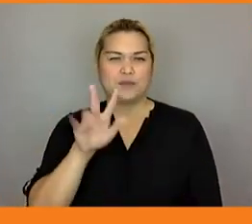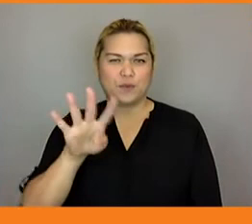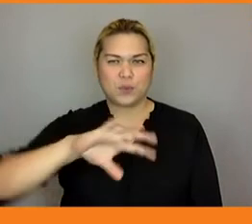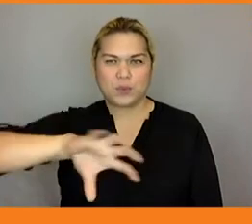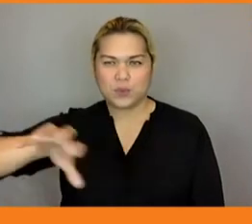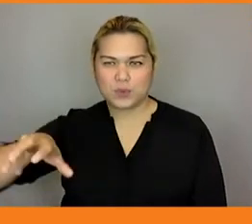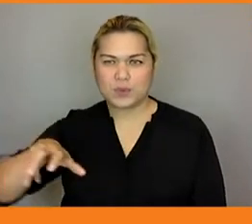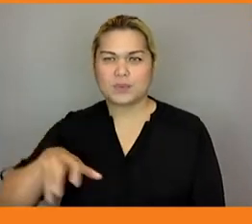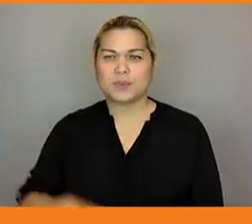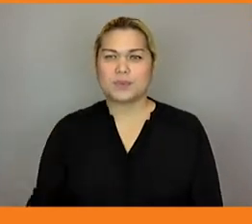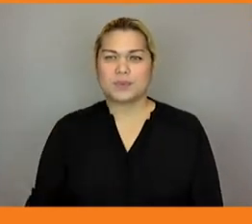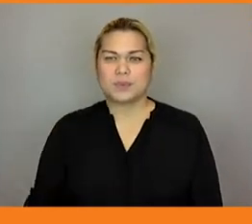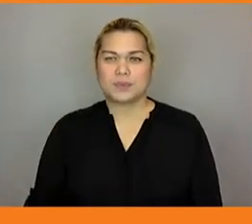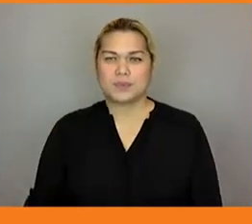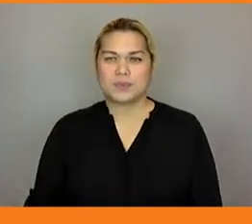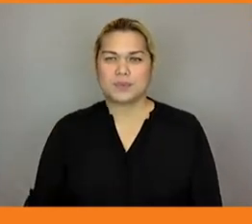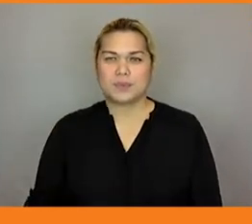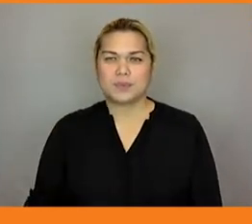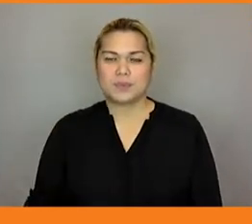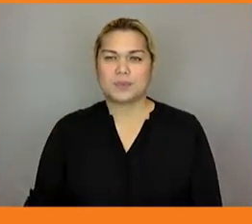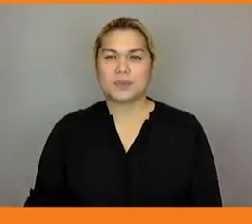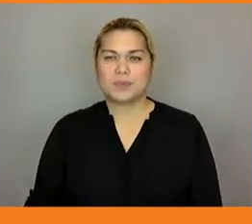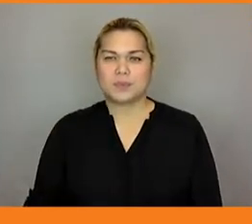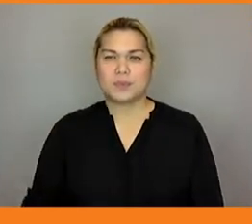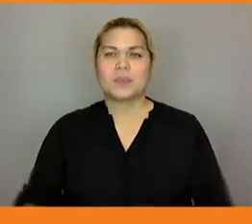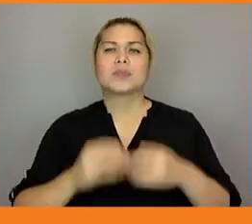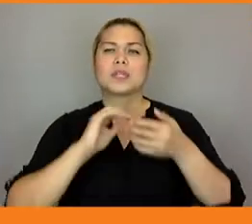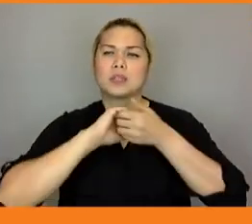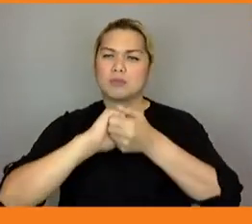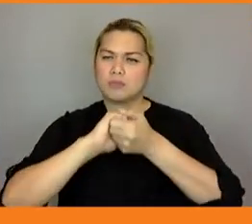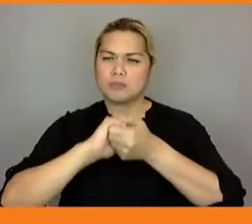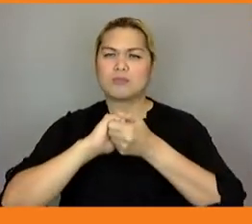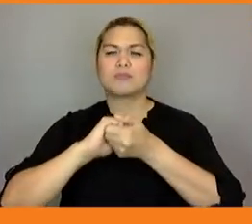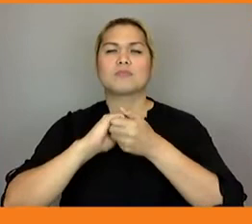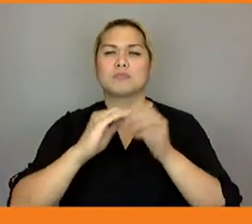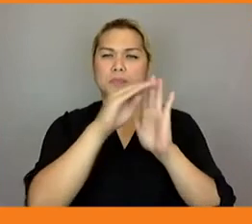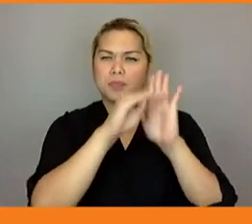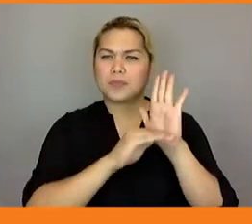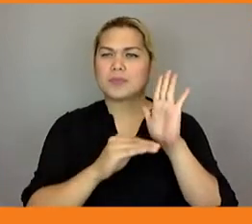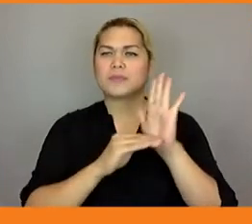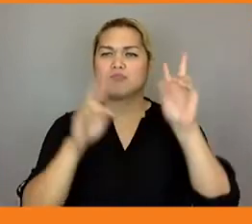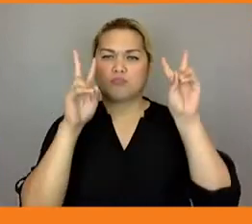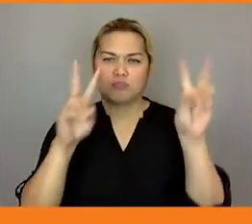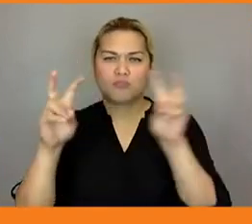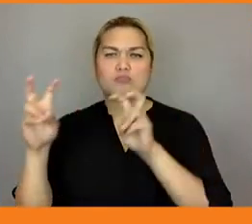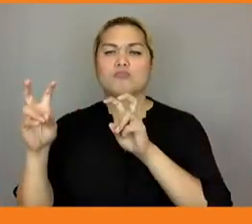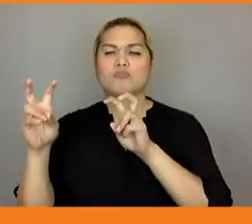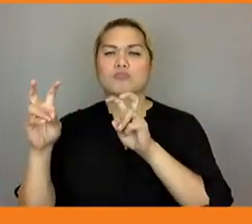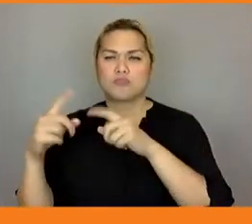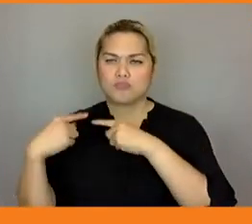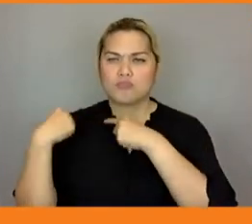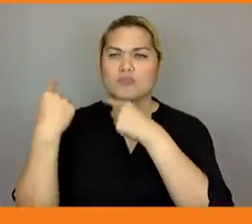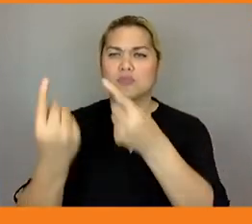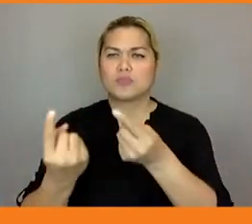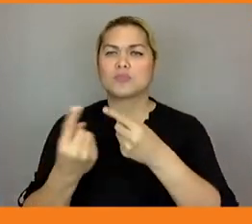we have been working together on various policy issues since the early 2000s. From your interview session